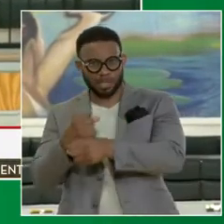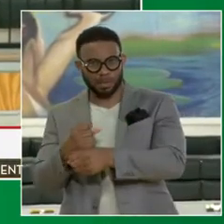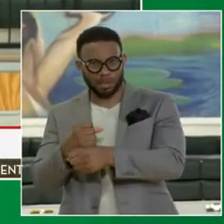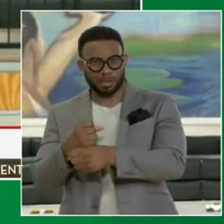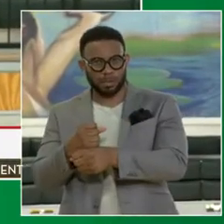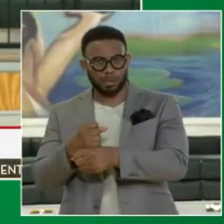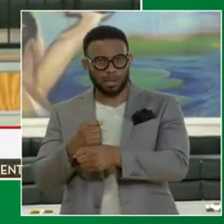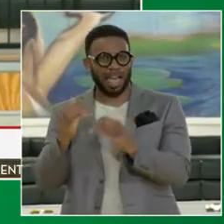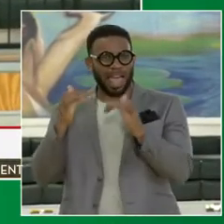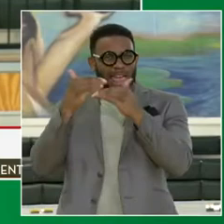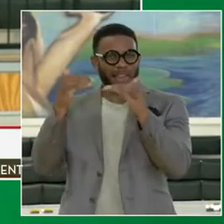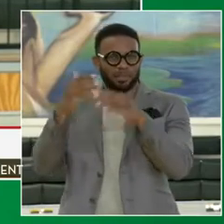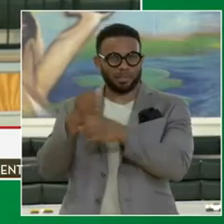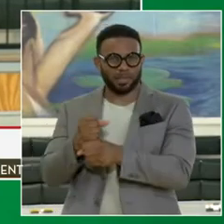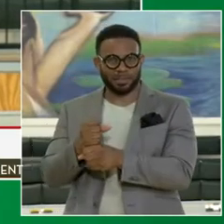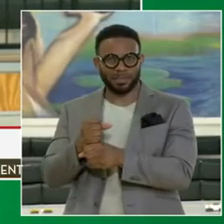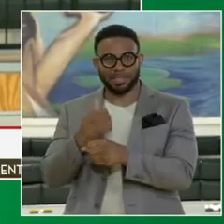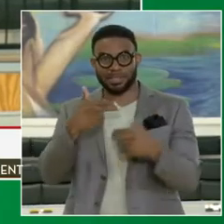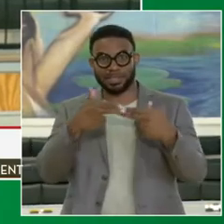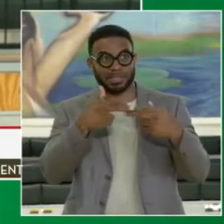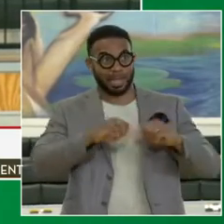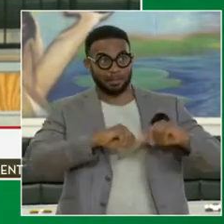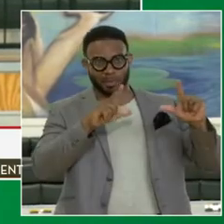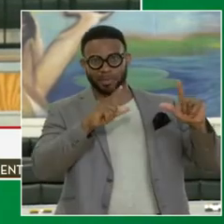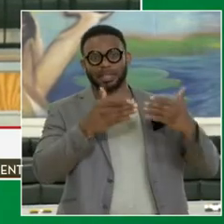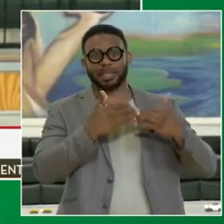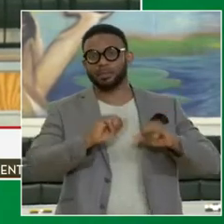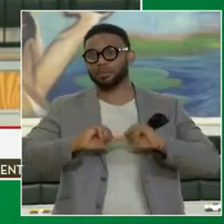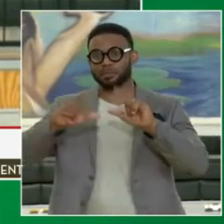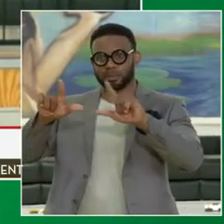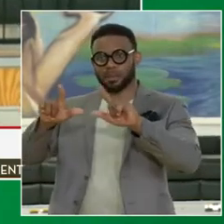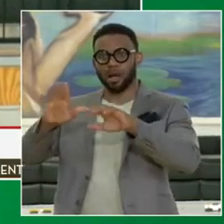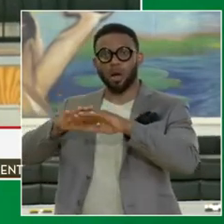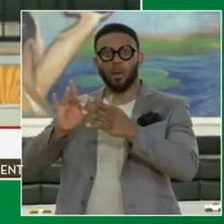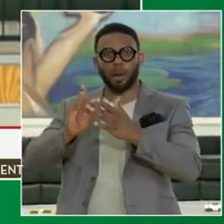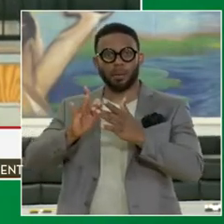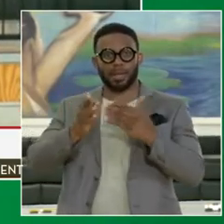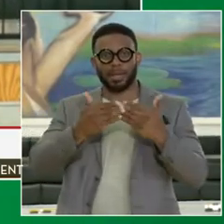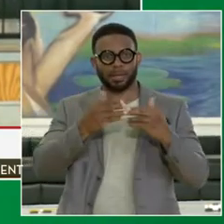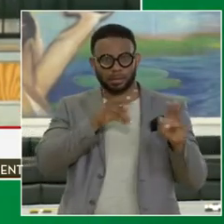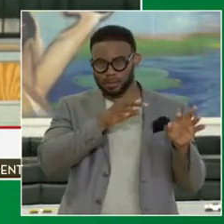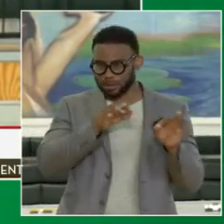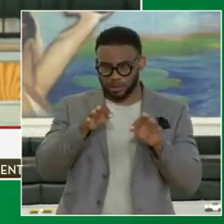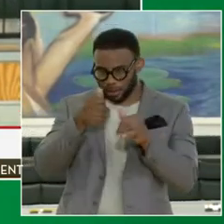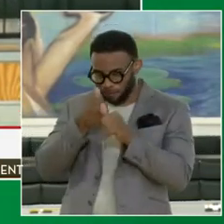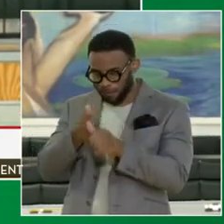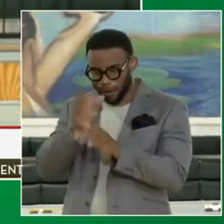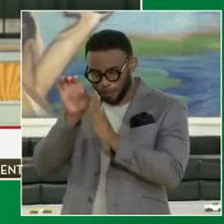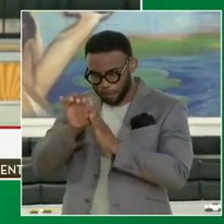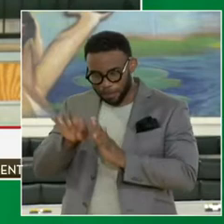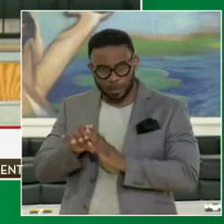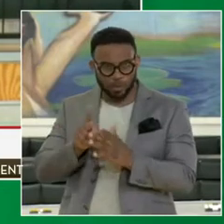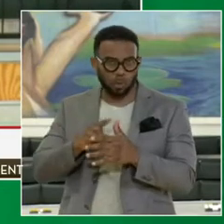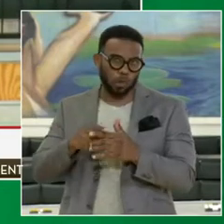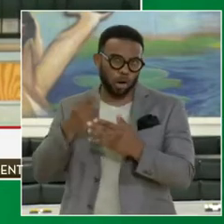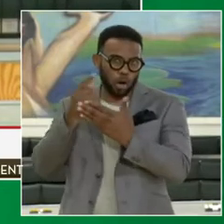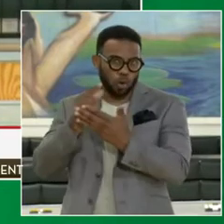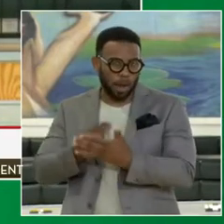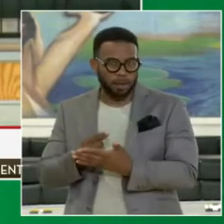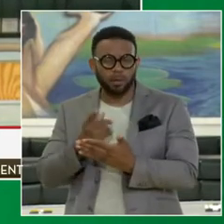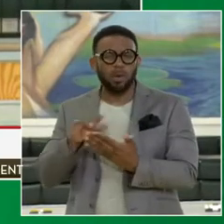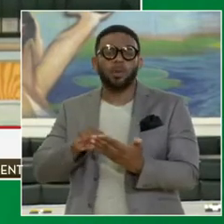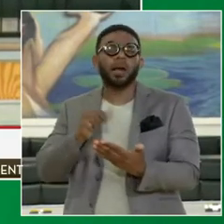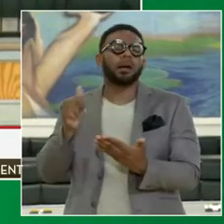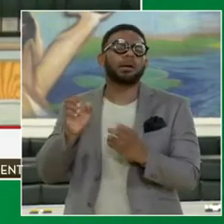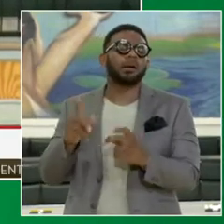we talk off of these slides, we'll then put them up on that website. So there's some other opportunities to see what else